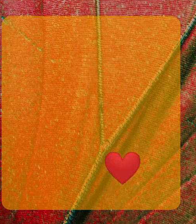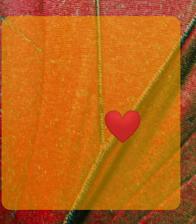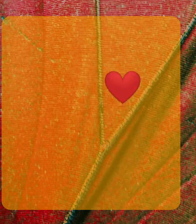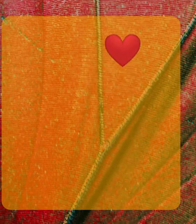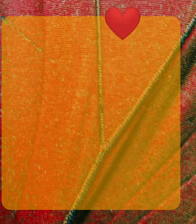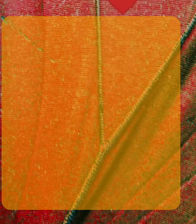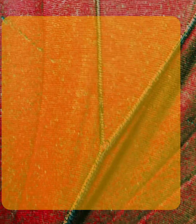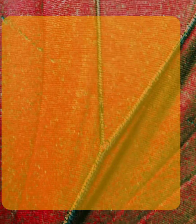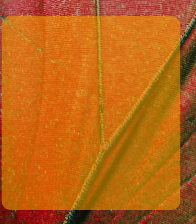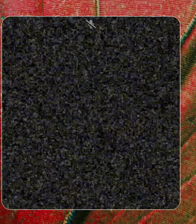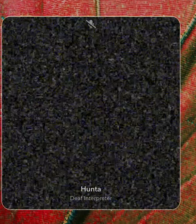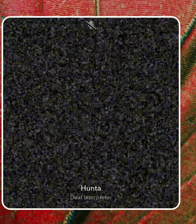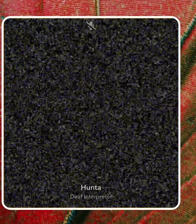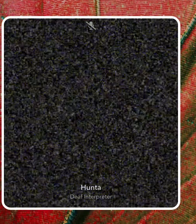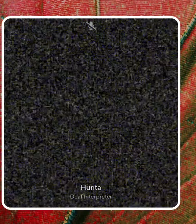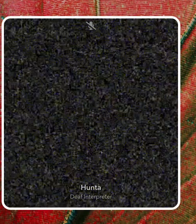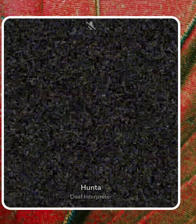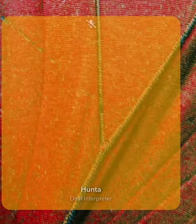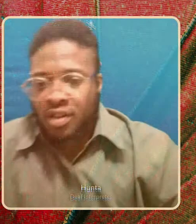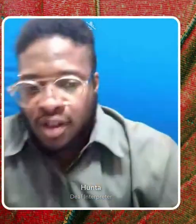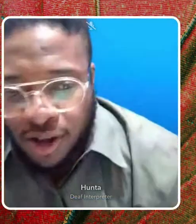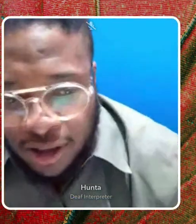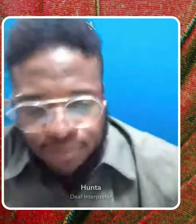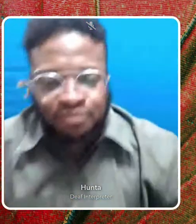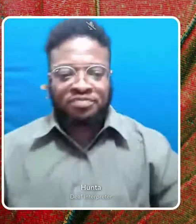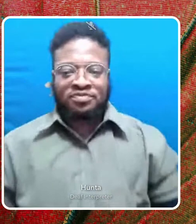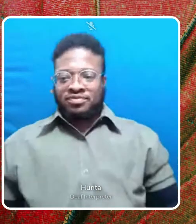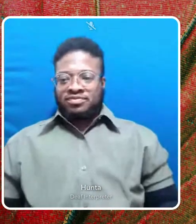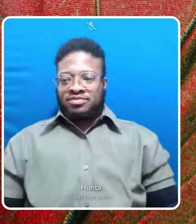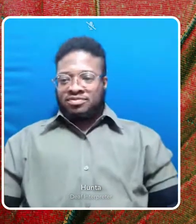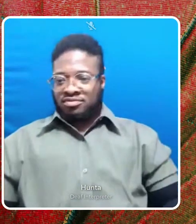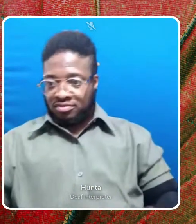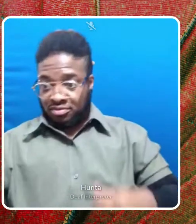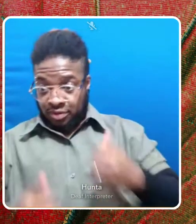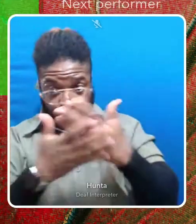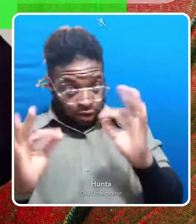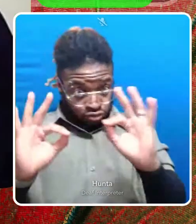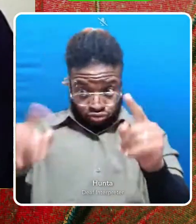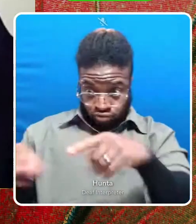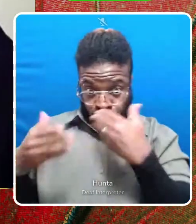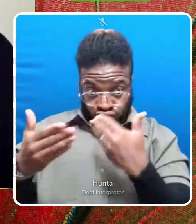So shout out to y'all. Thank you. And back to you. Thank you, check-in.